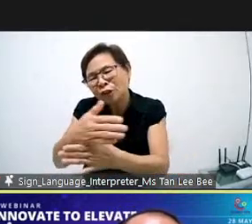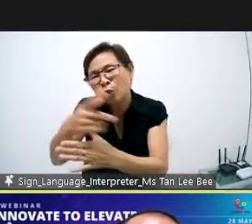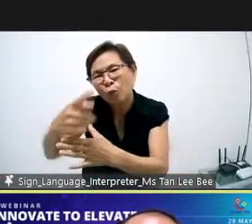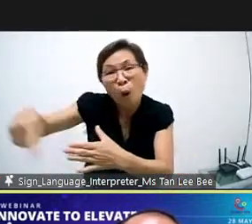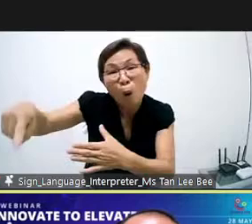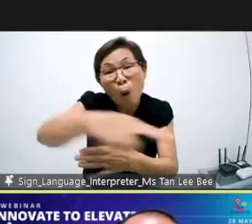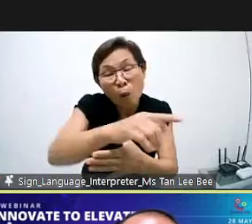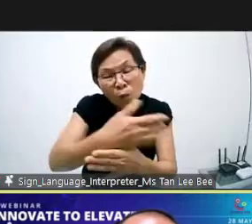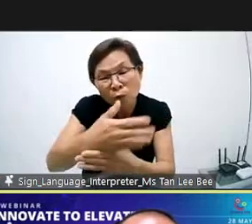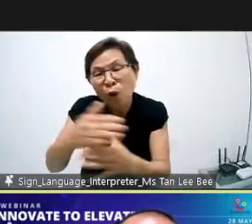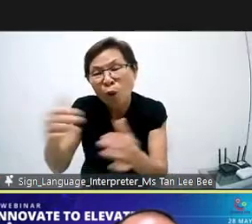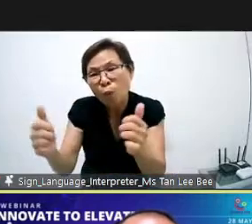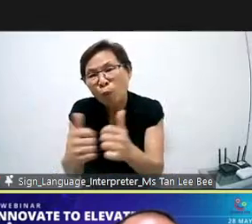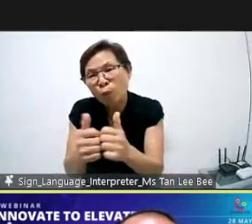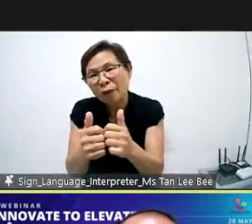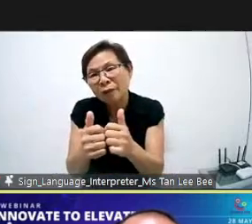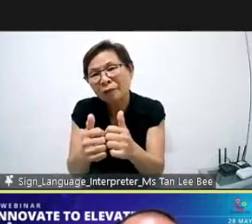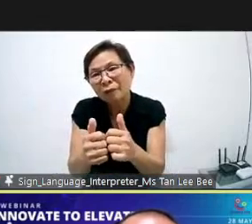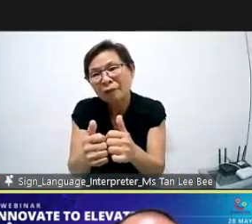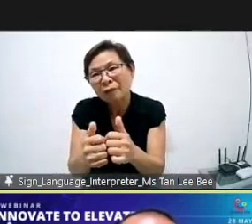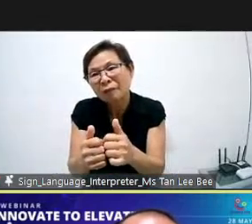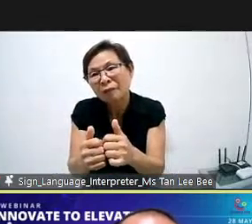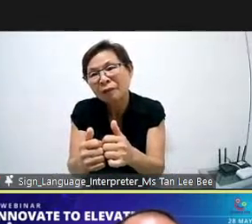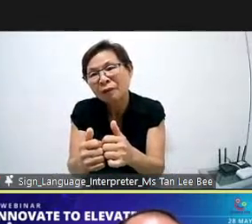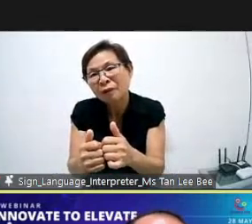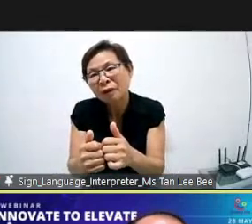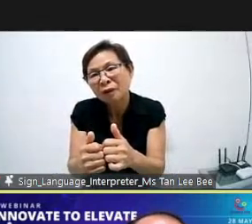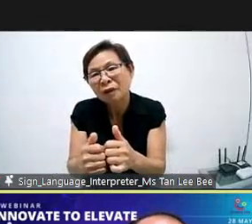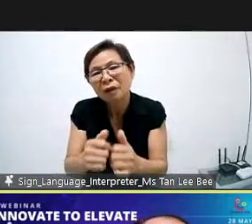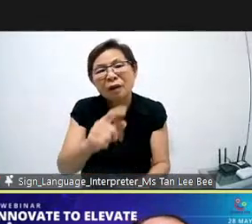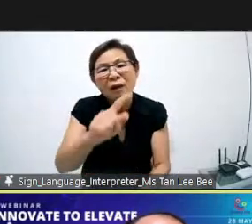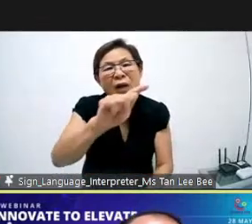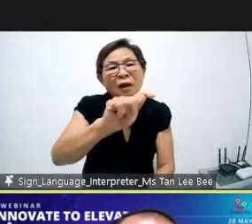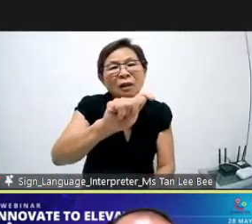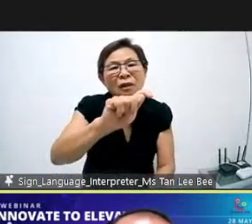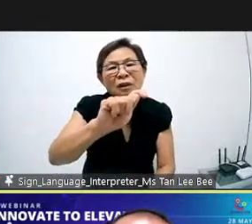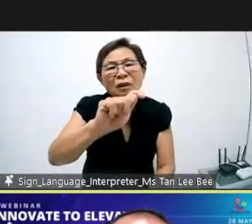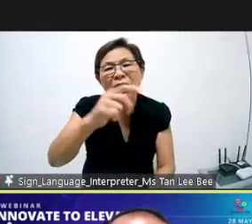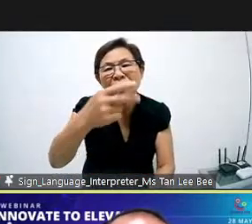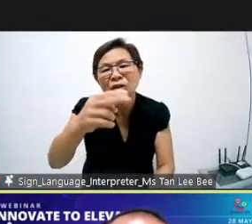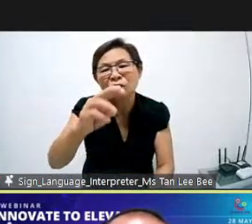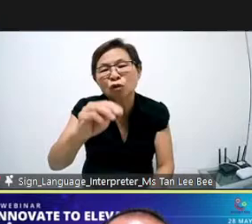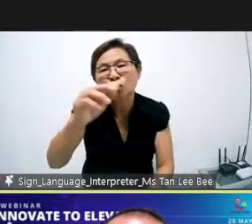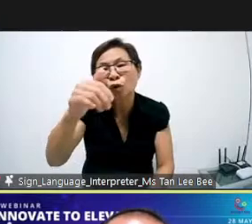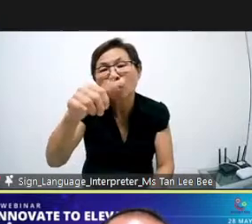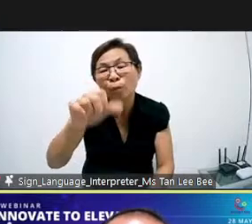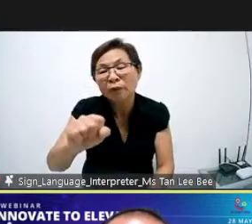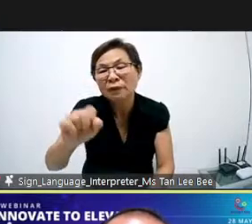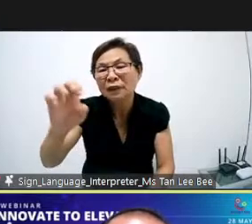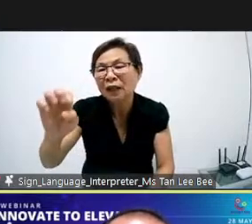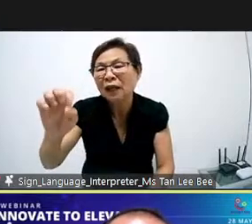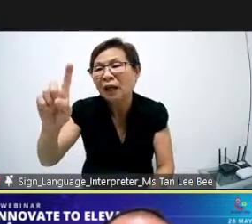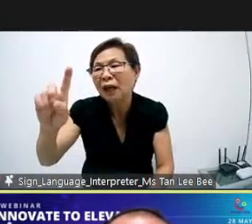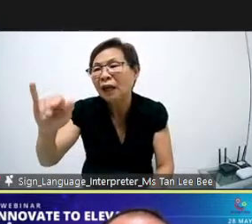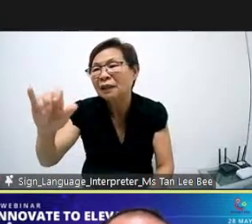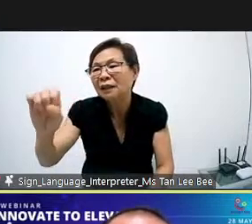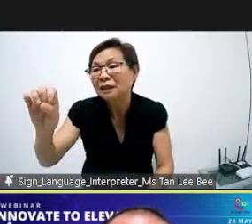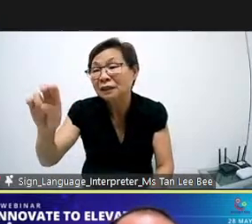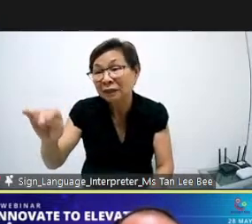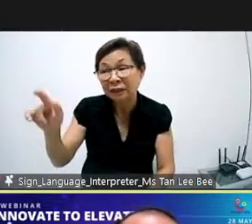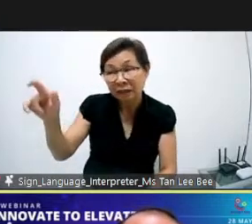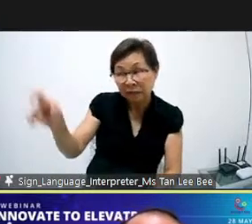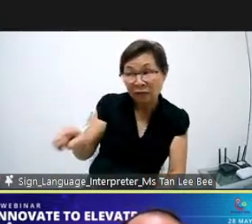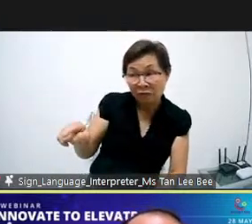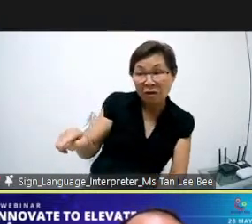with Thomas Edison. he is the first person who